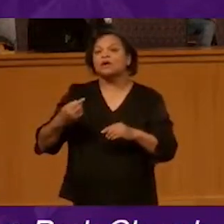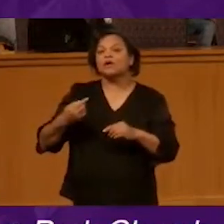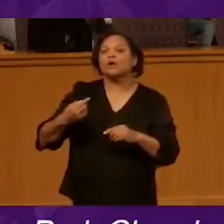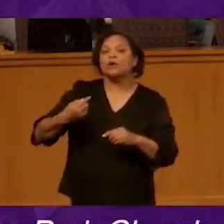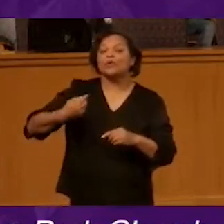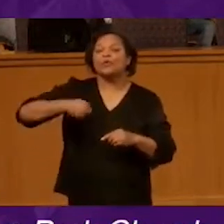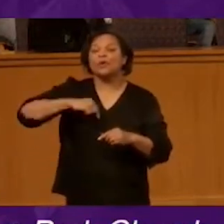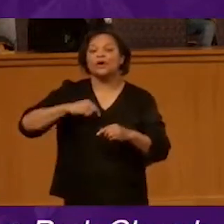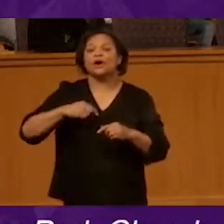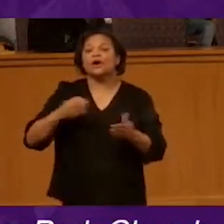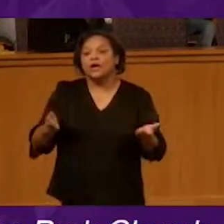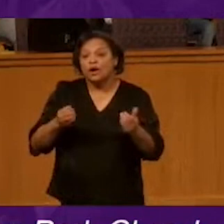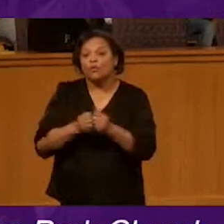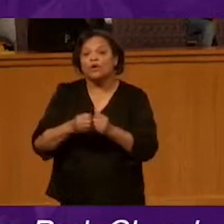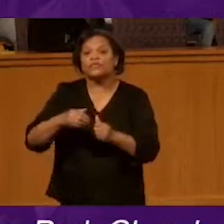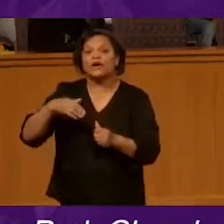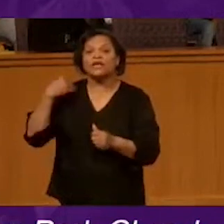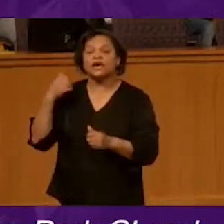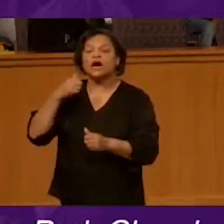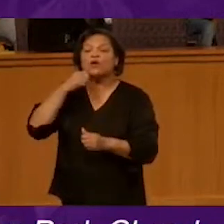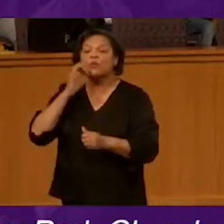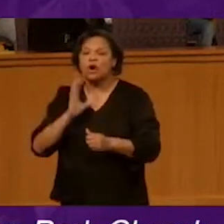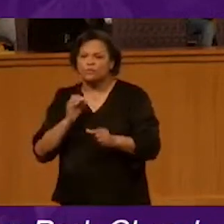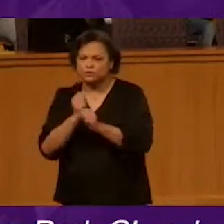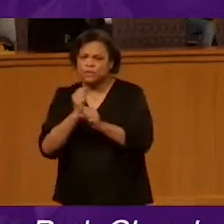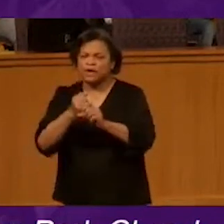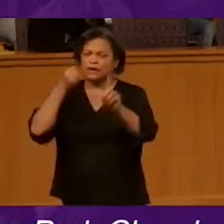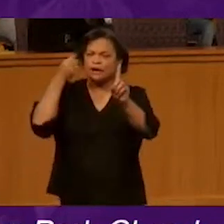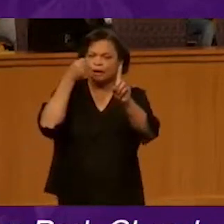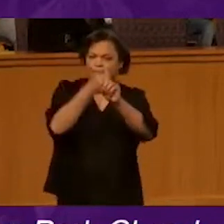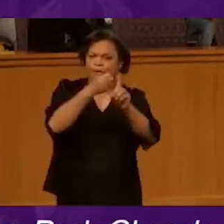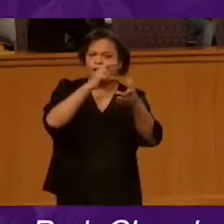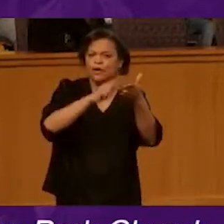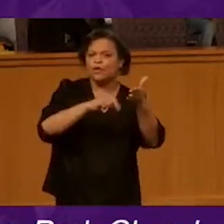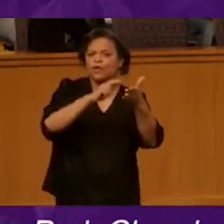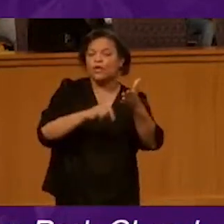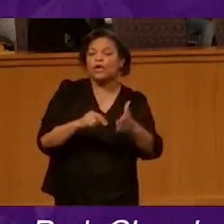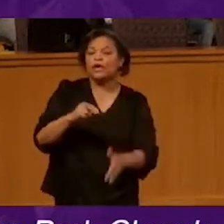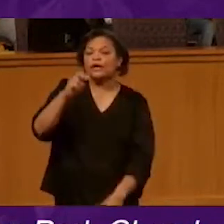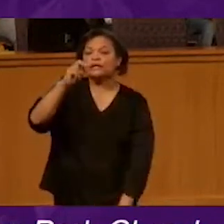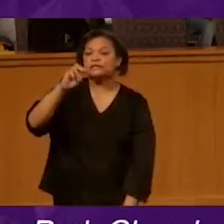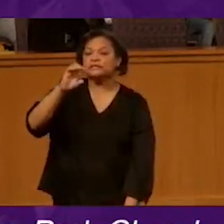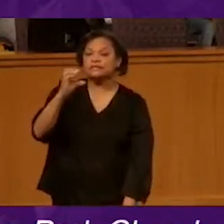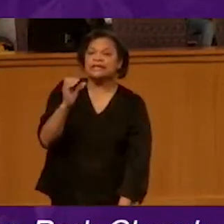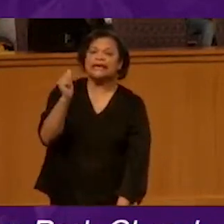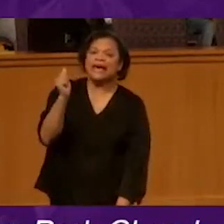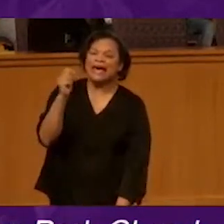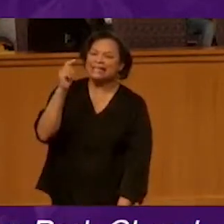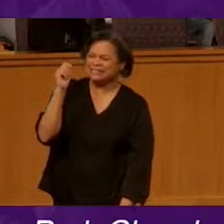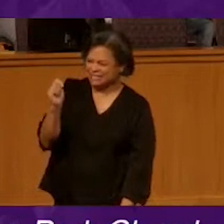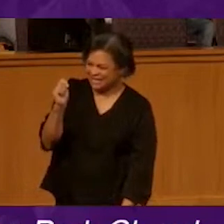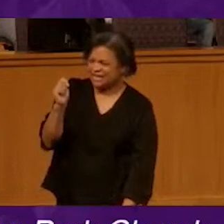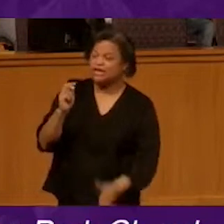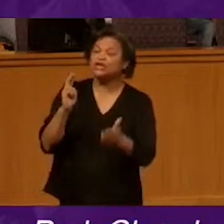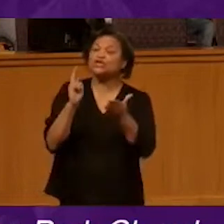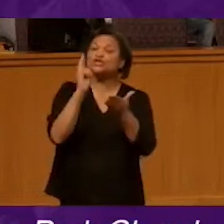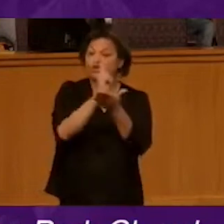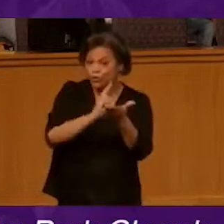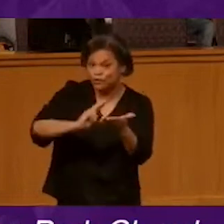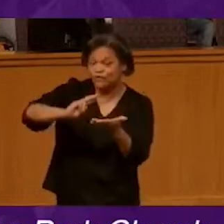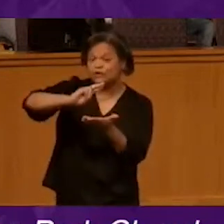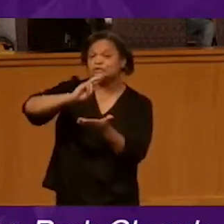young woman, Monique Laurie, who's making an impact, who's a student at North Carolina A&T